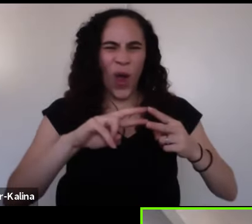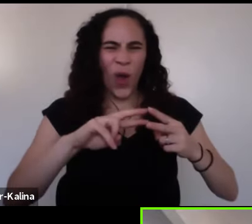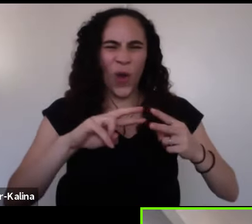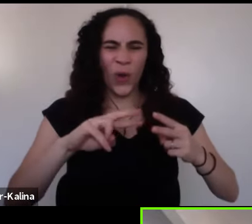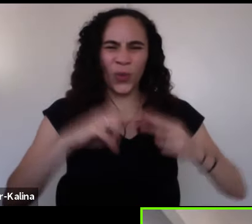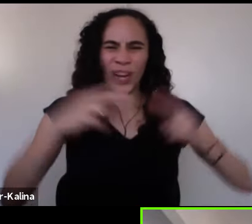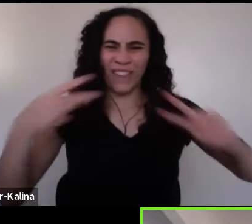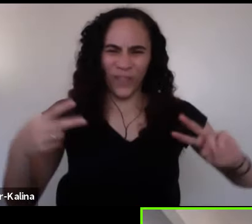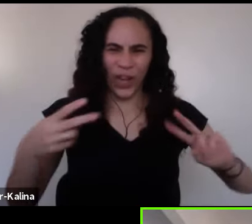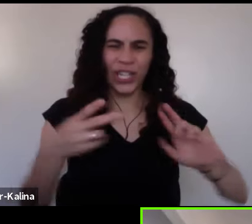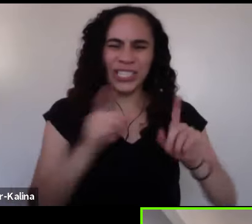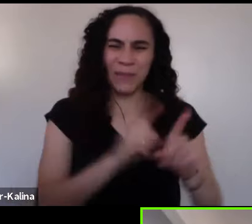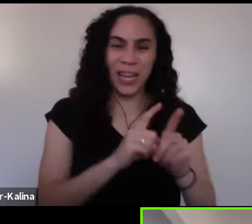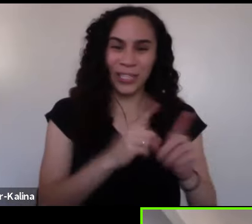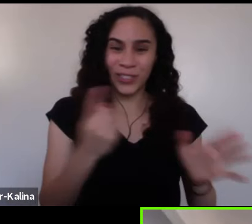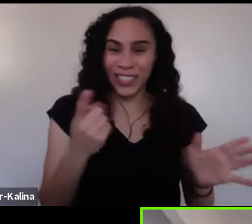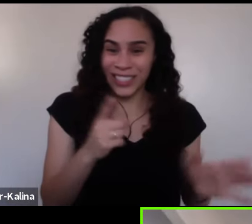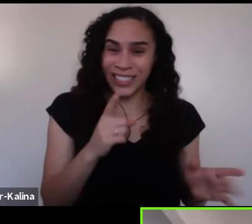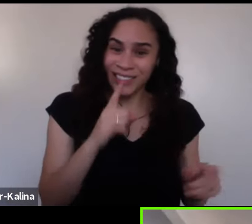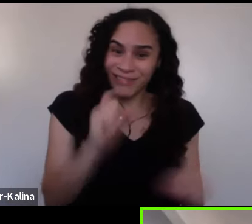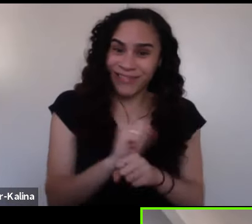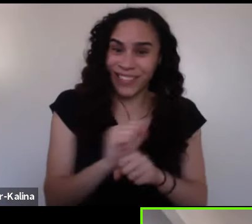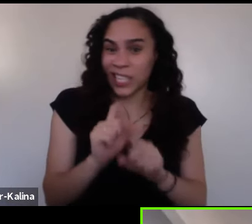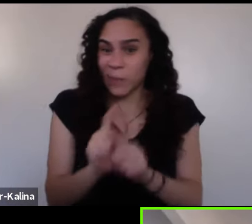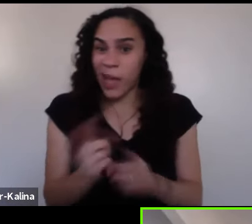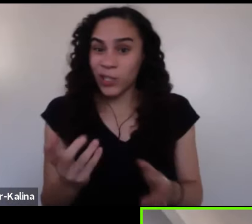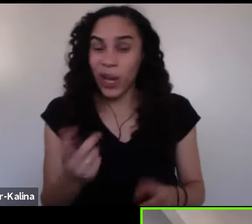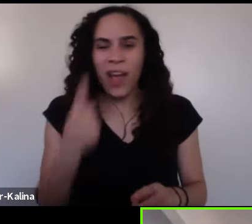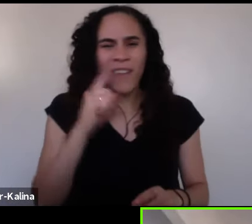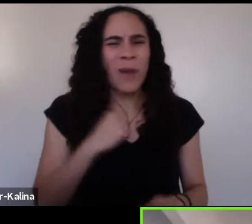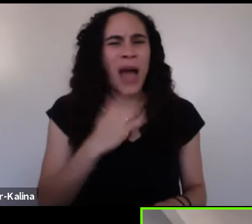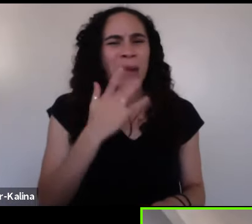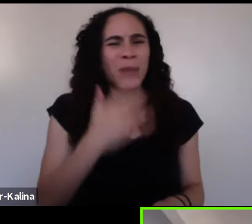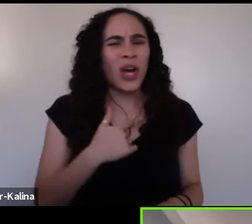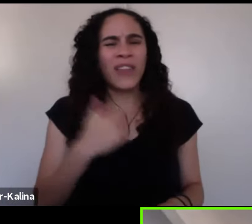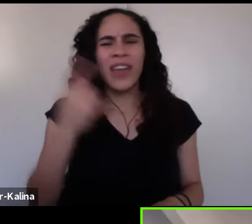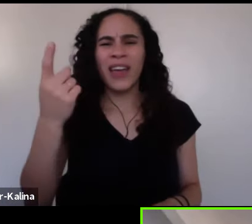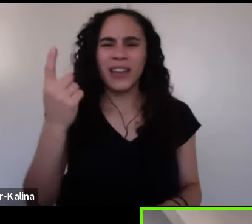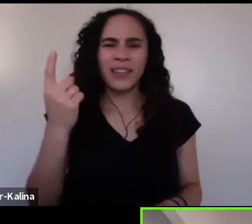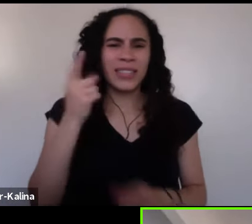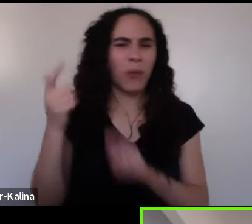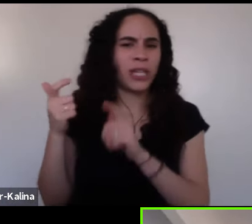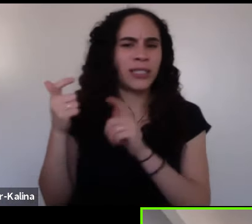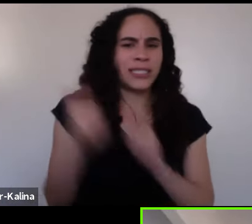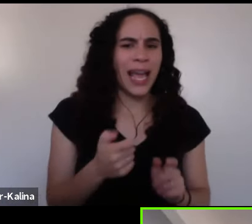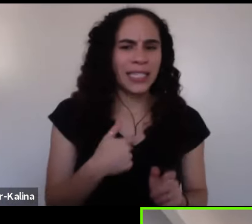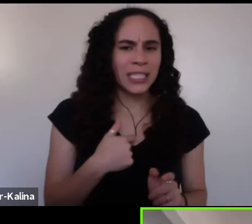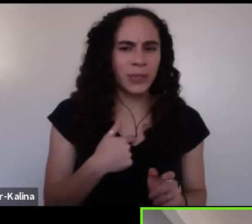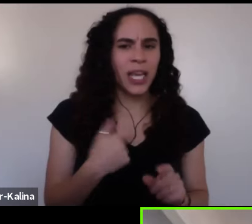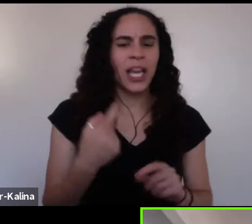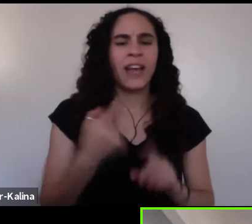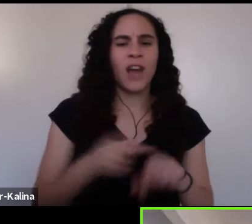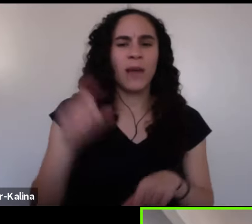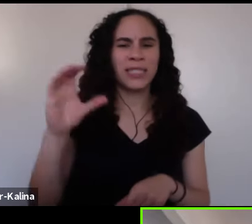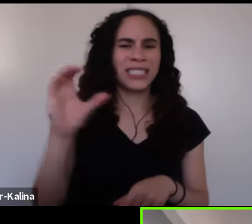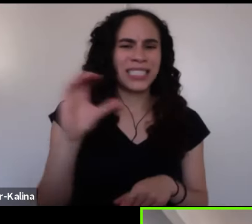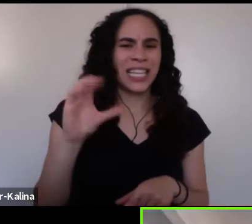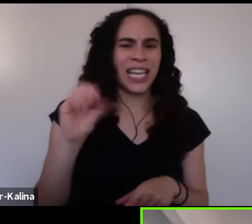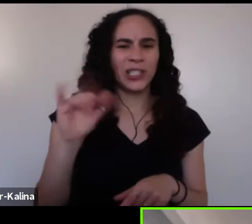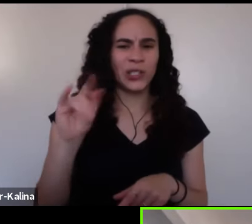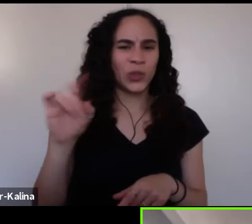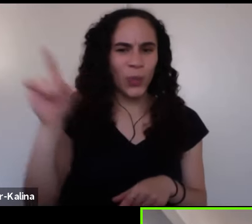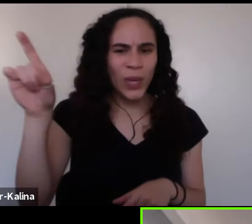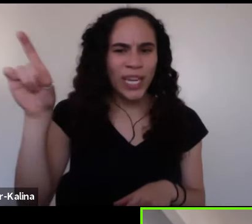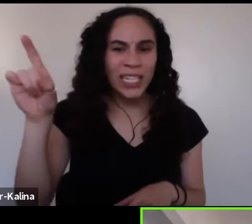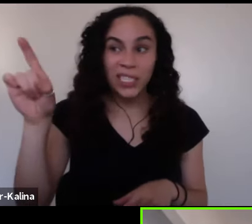of our, I got for my birthday, I got a text from one of our C-suite, and he called me